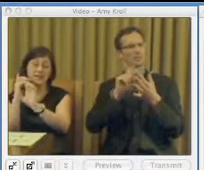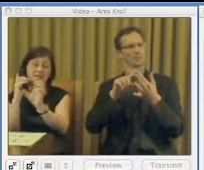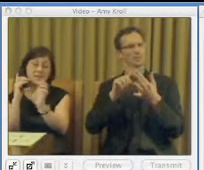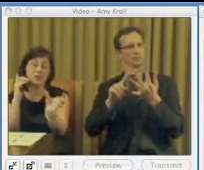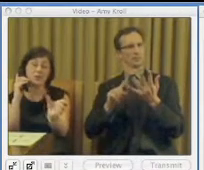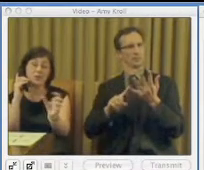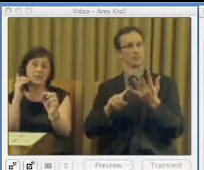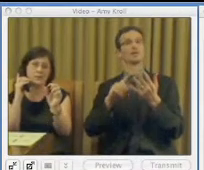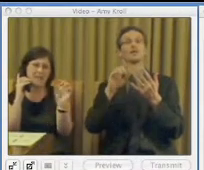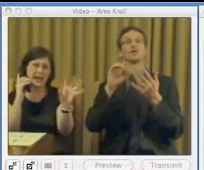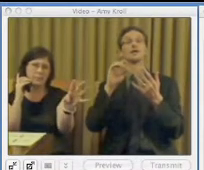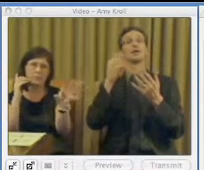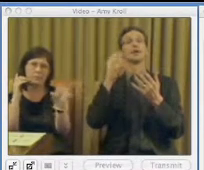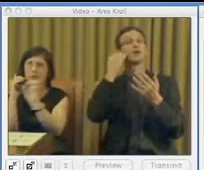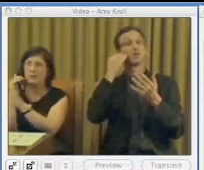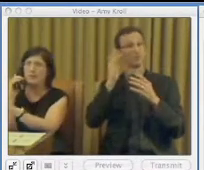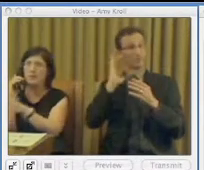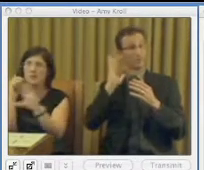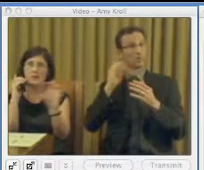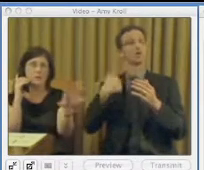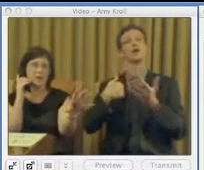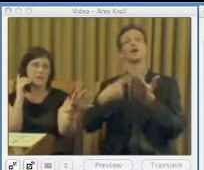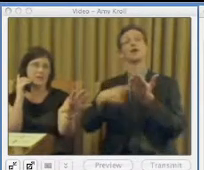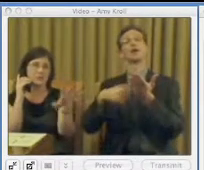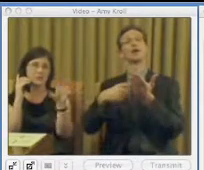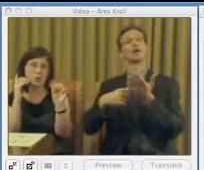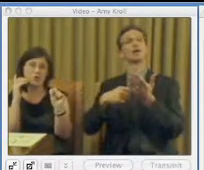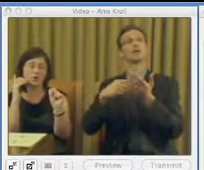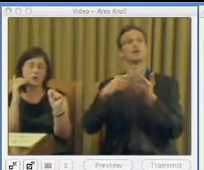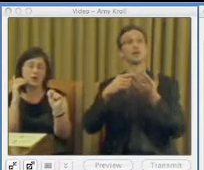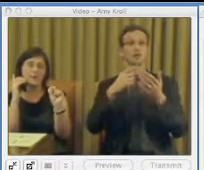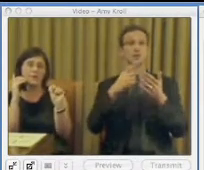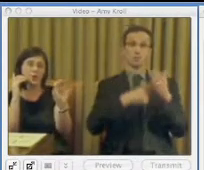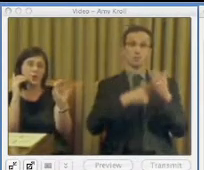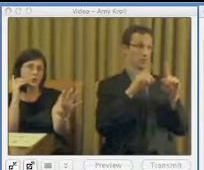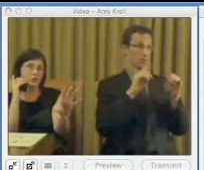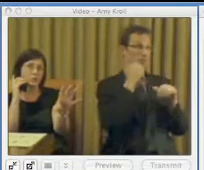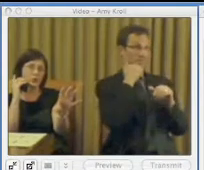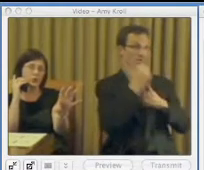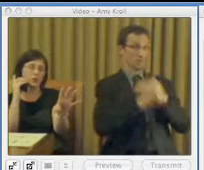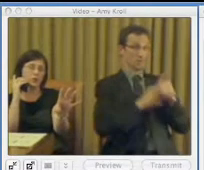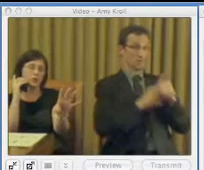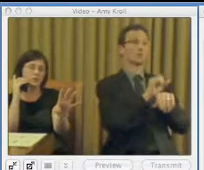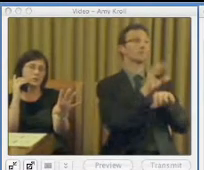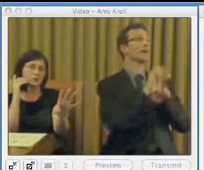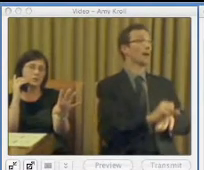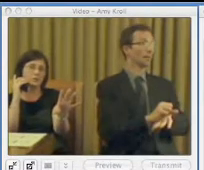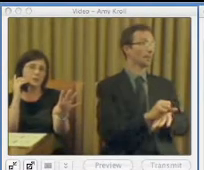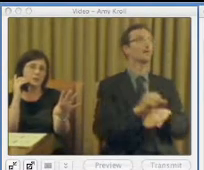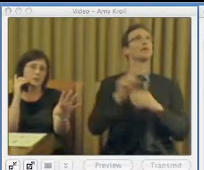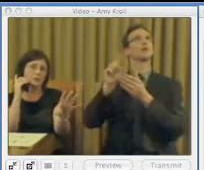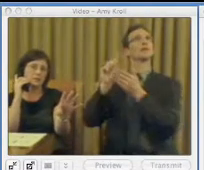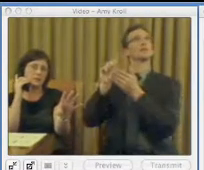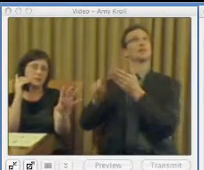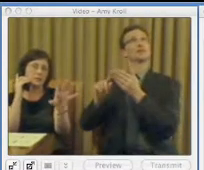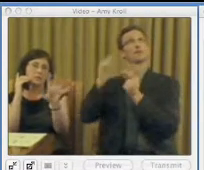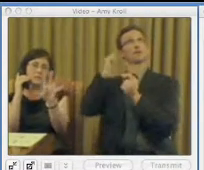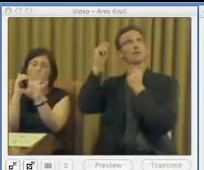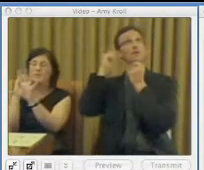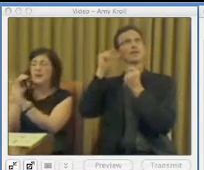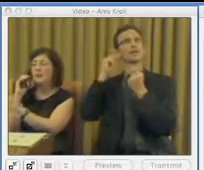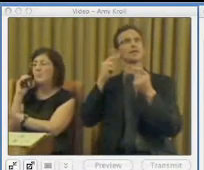So we don't want that kind of gap to happen. As I mentioned earlier, there was this gap between the theory and the practice. There was this notion of the conduit model,